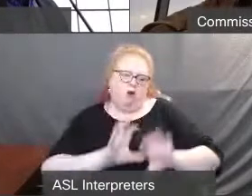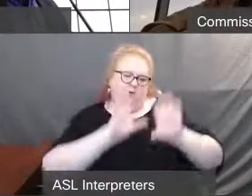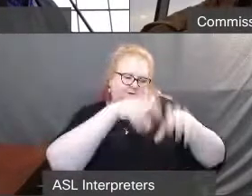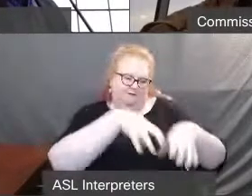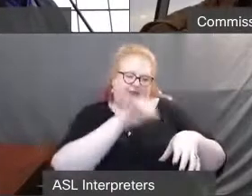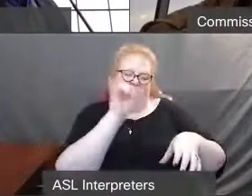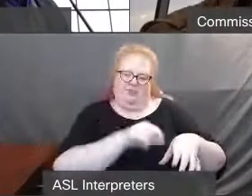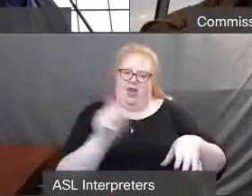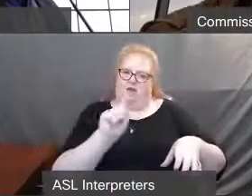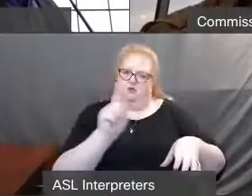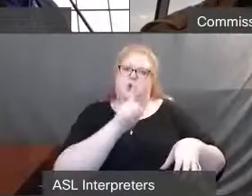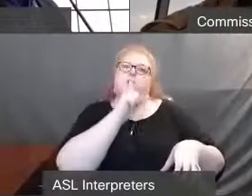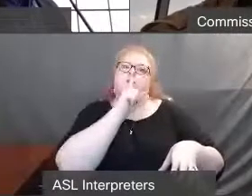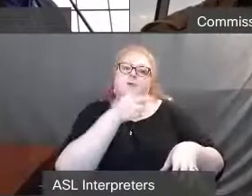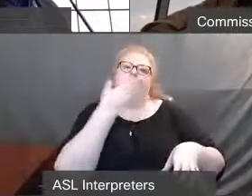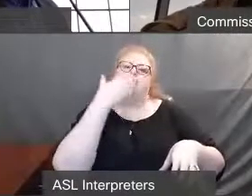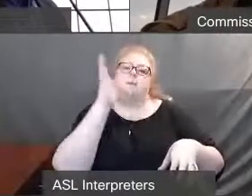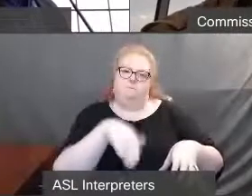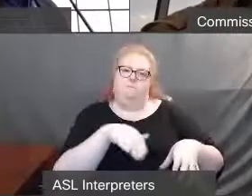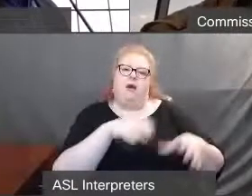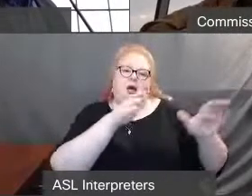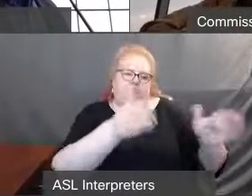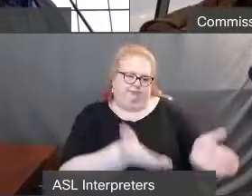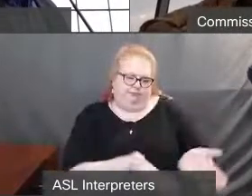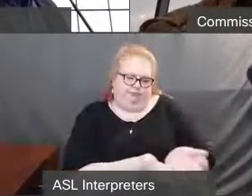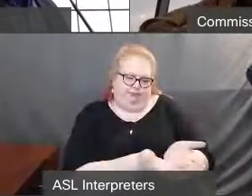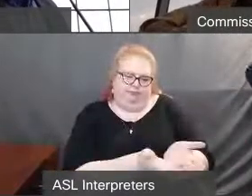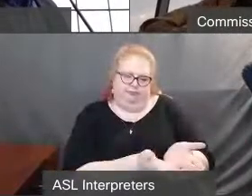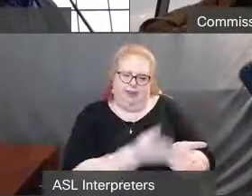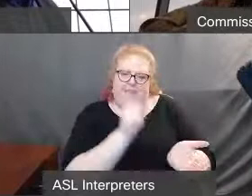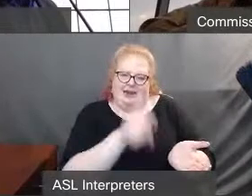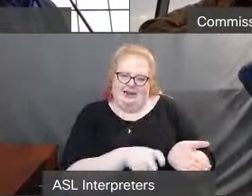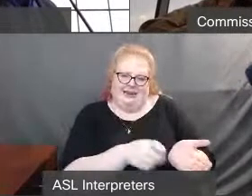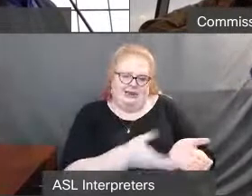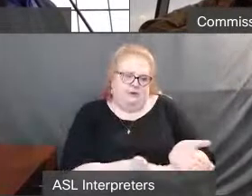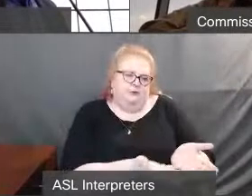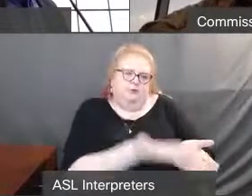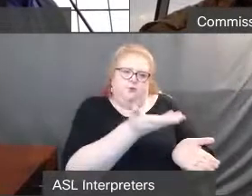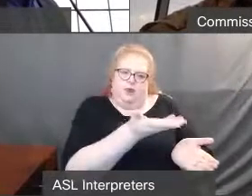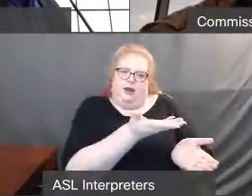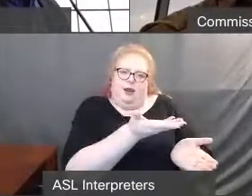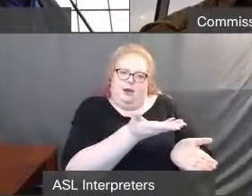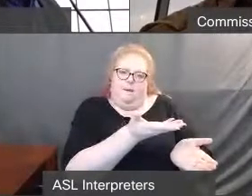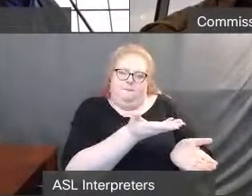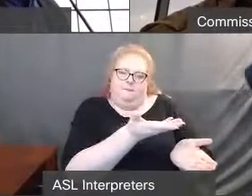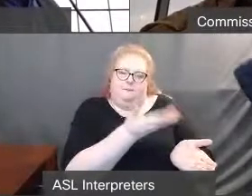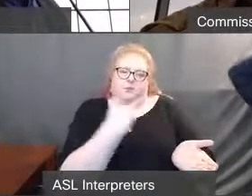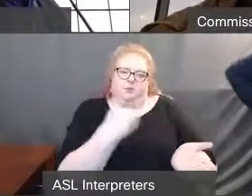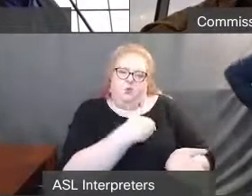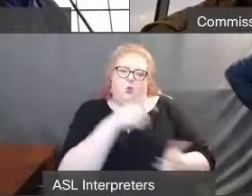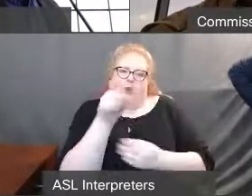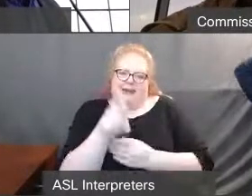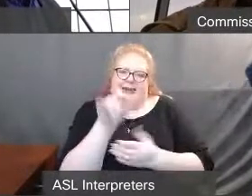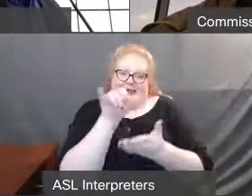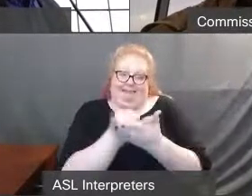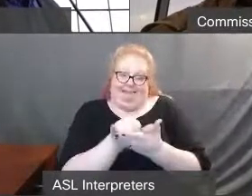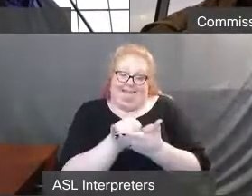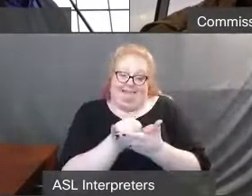bad elevation, topo, and so therefore we need that, and